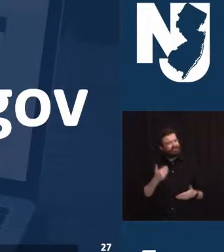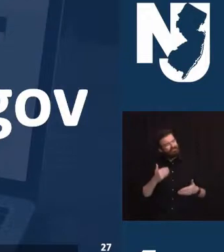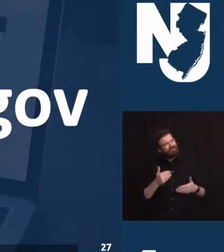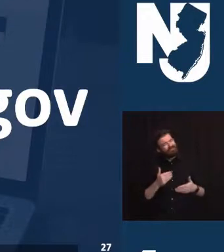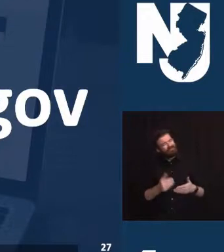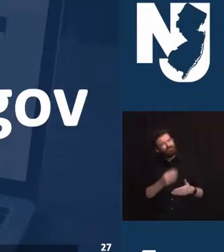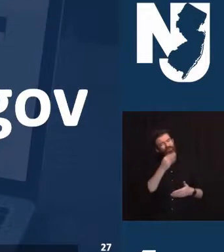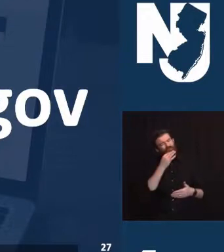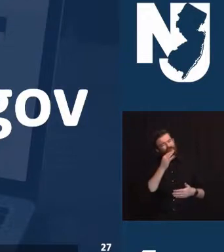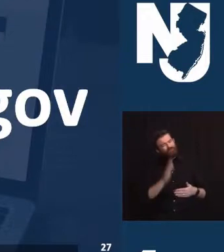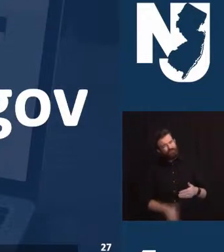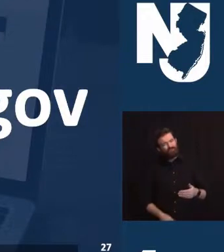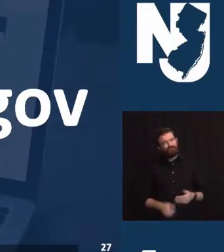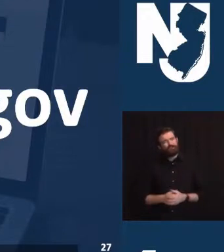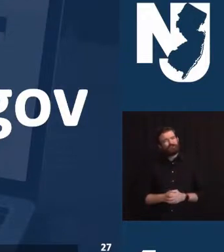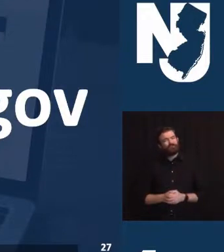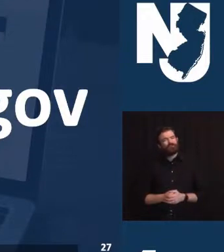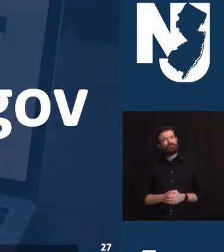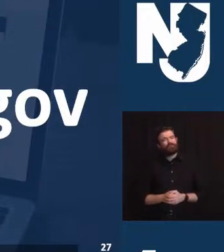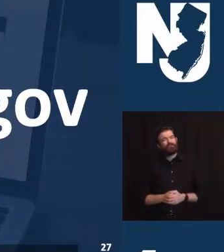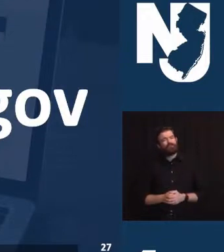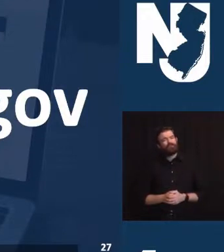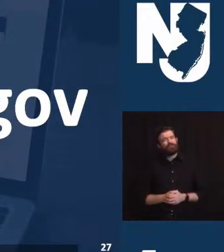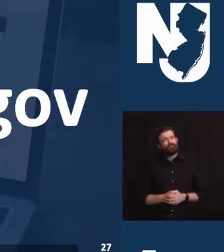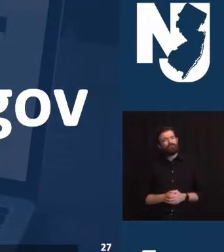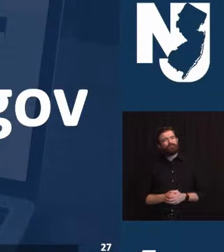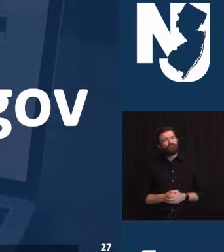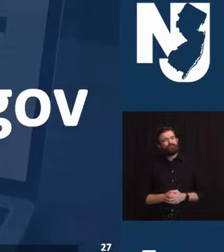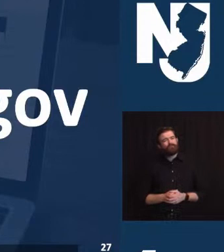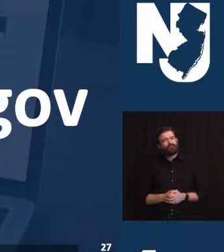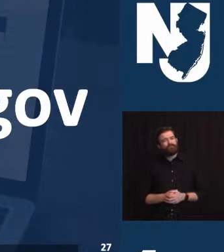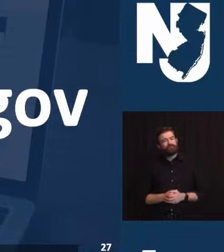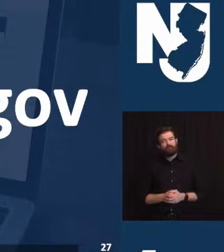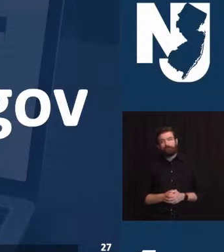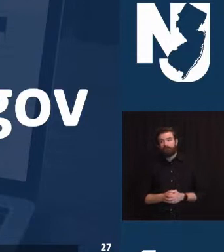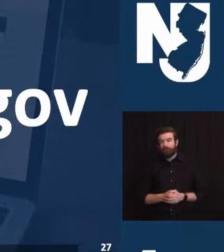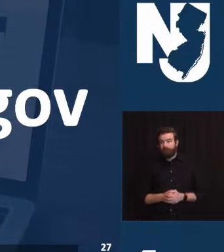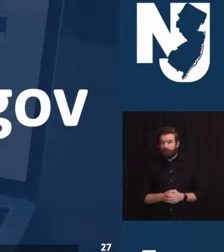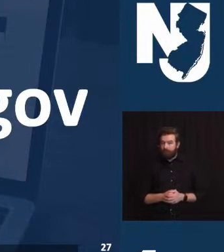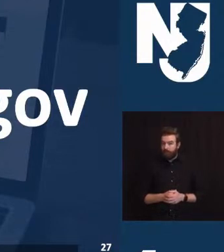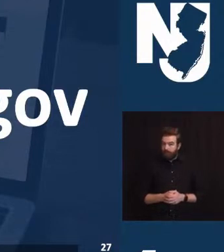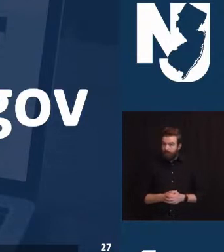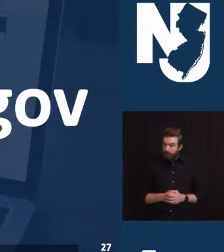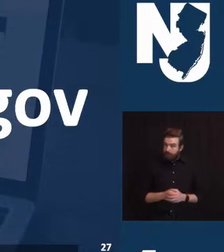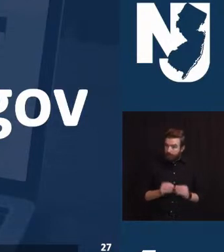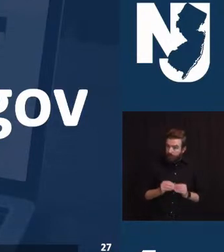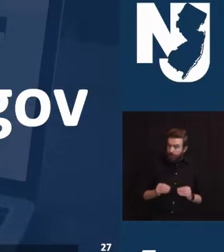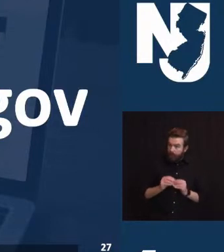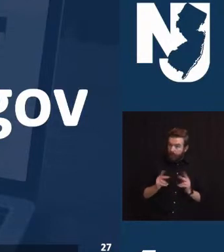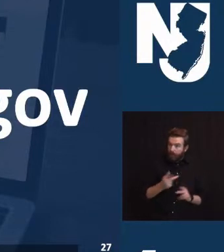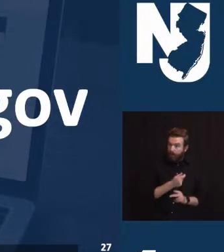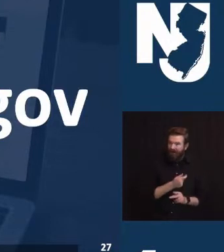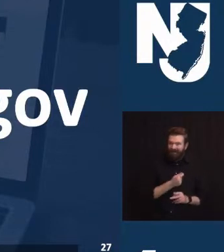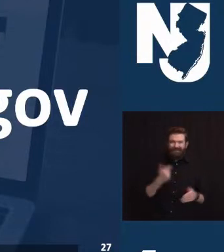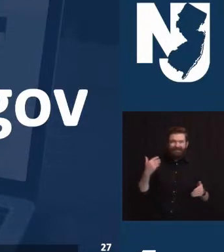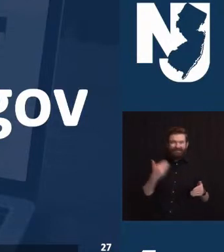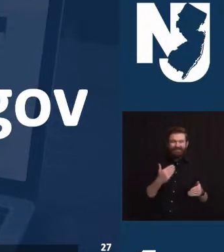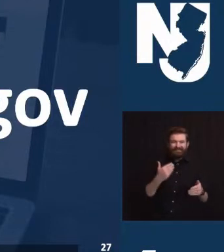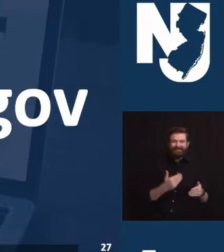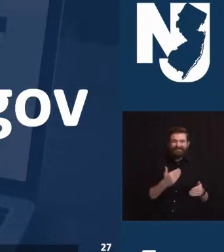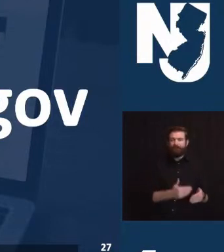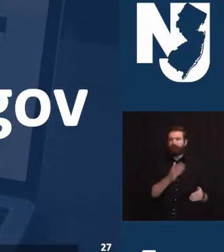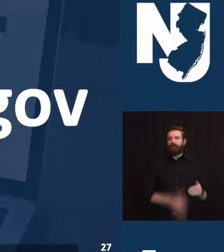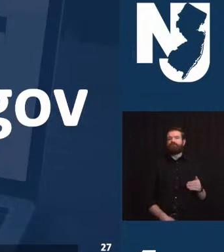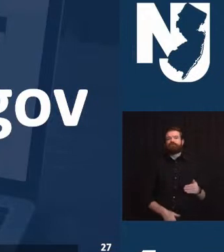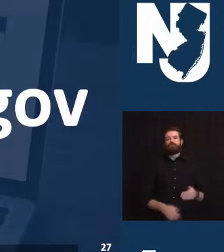shot, we get closer. Every time you put your mask on when walking indoors, we get closer. Keep it up, and we'll get